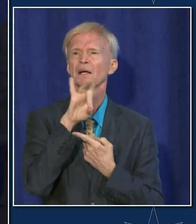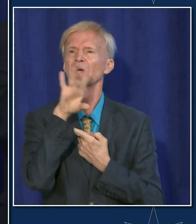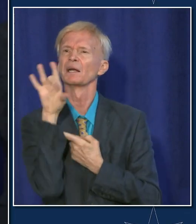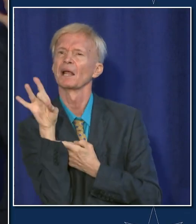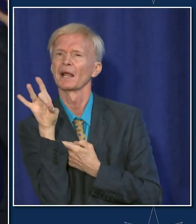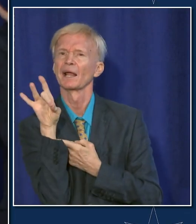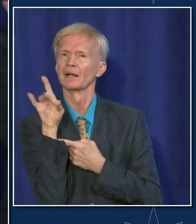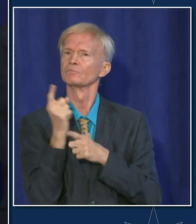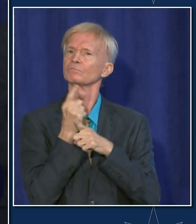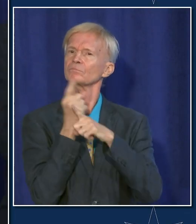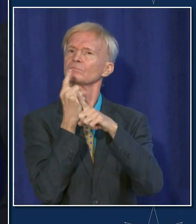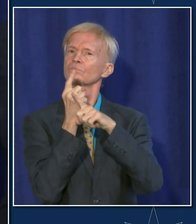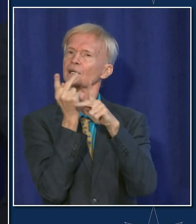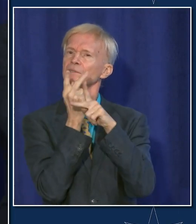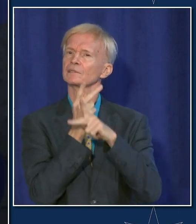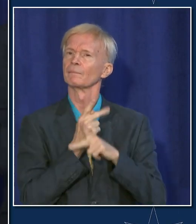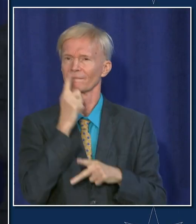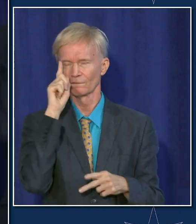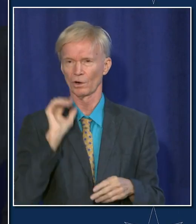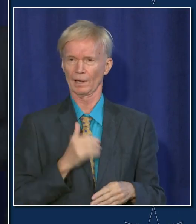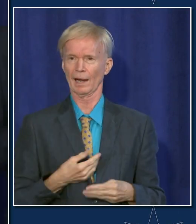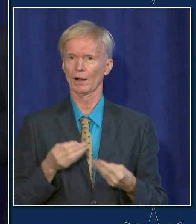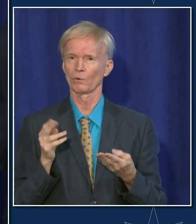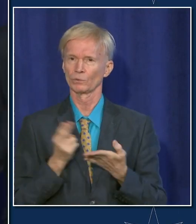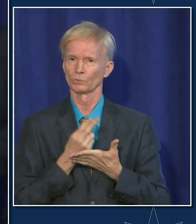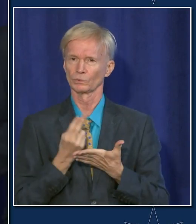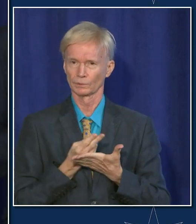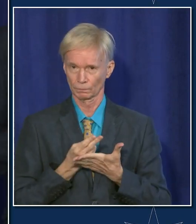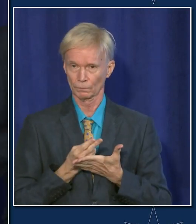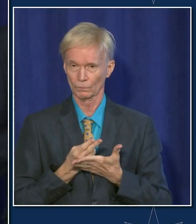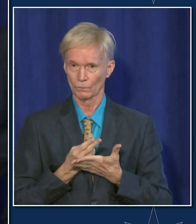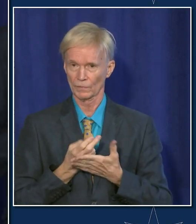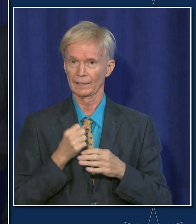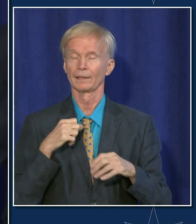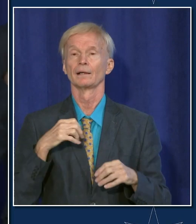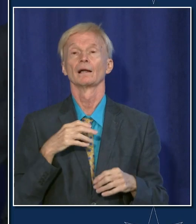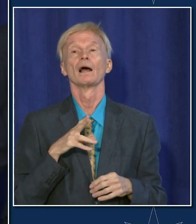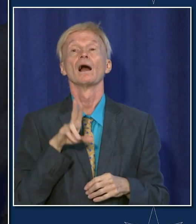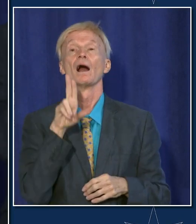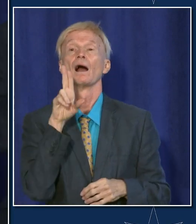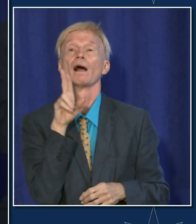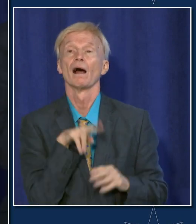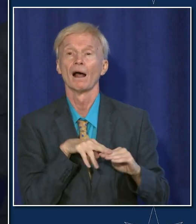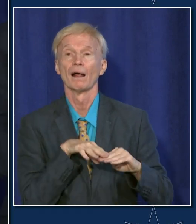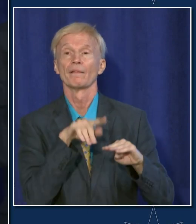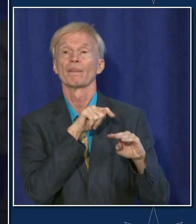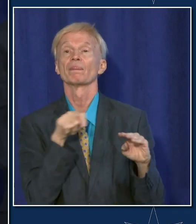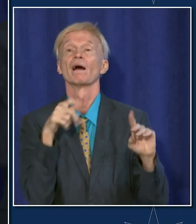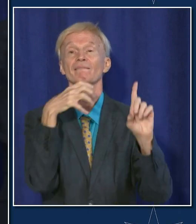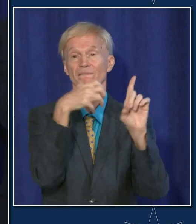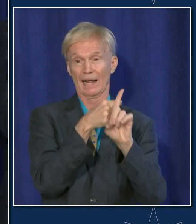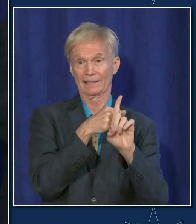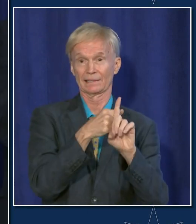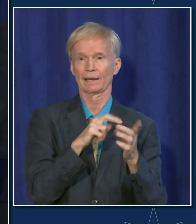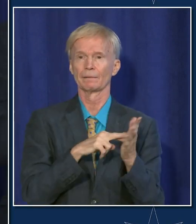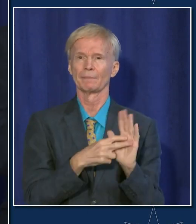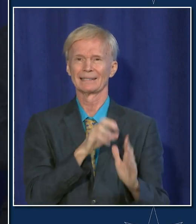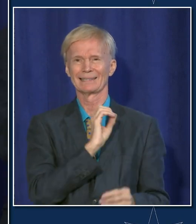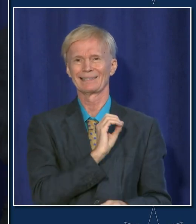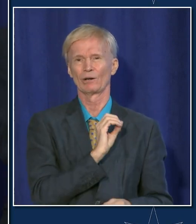for our calculations. So in total, we estimate that among vaccinated LALApalooza attendees,